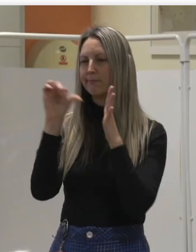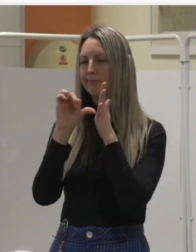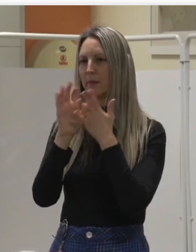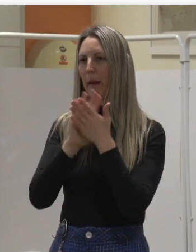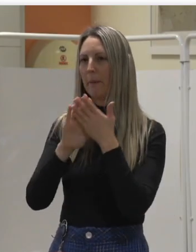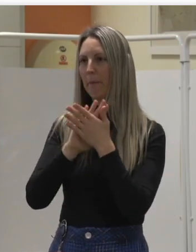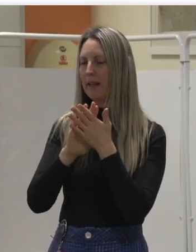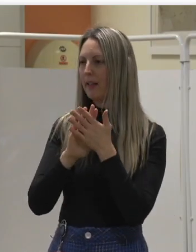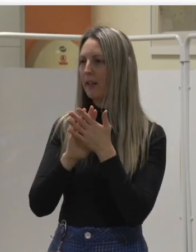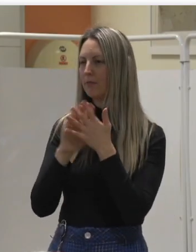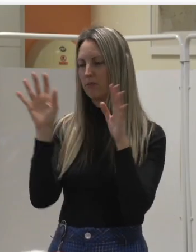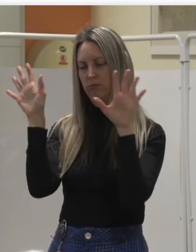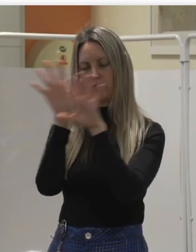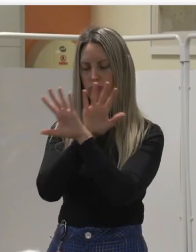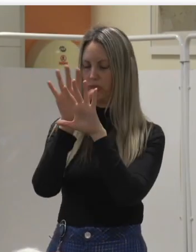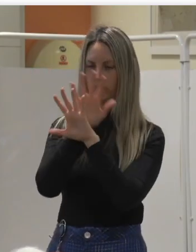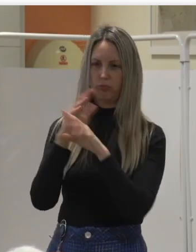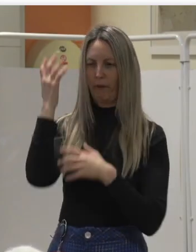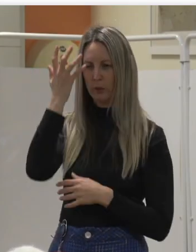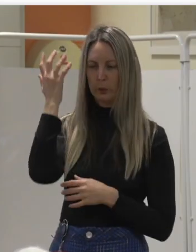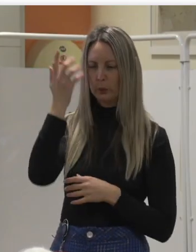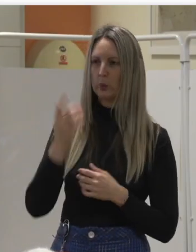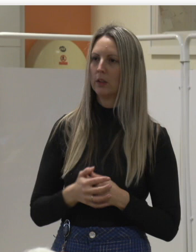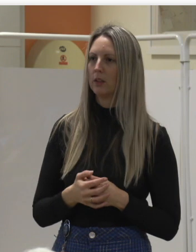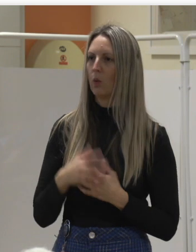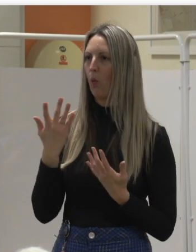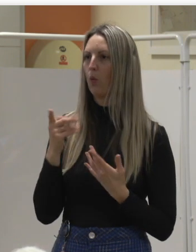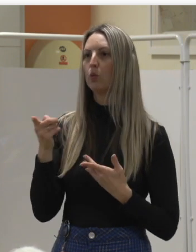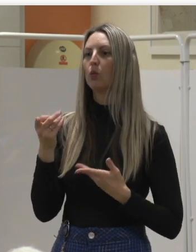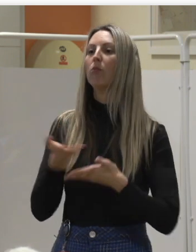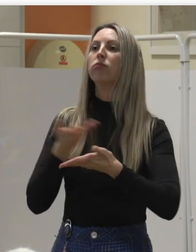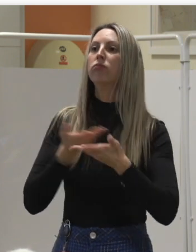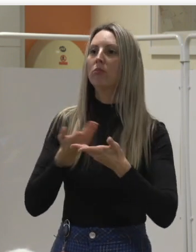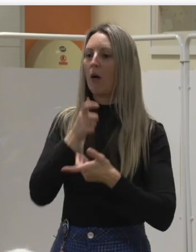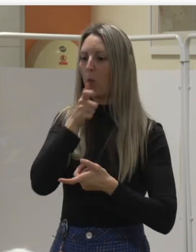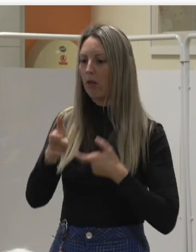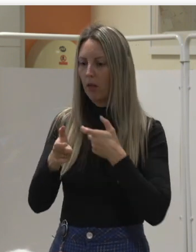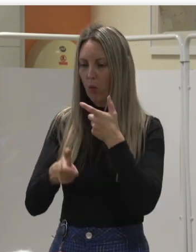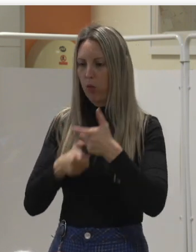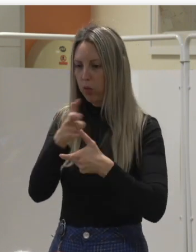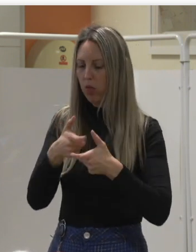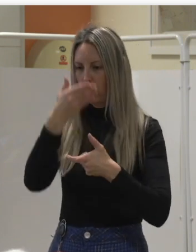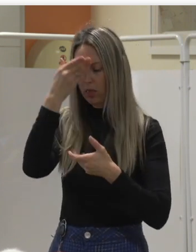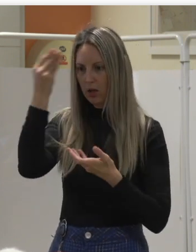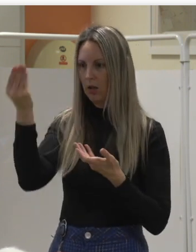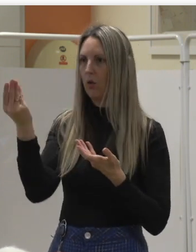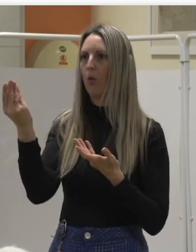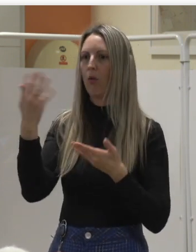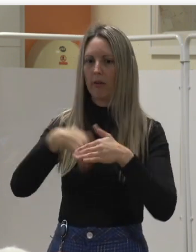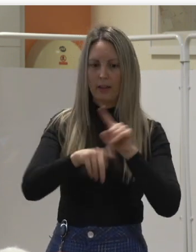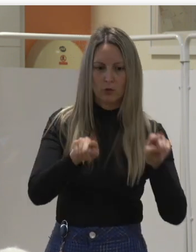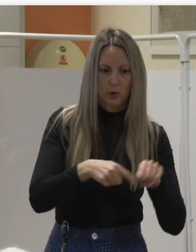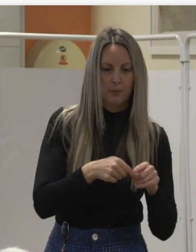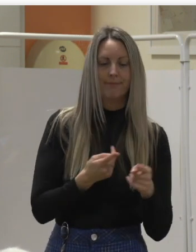short-term memory impairment. You may not be able to find the right word when you're having a conversation with somebody. Or you may go into a room and you